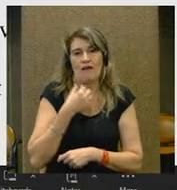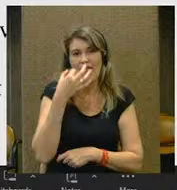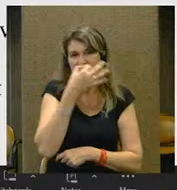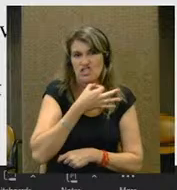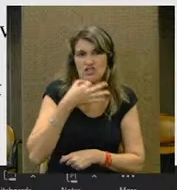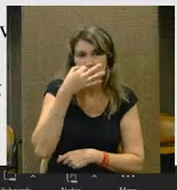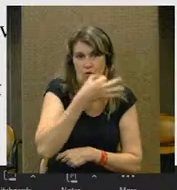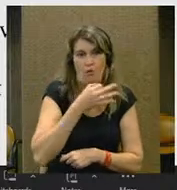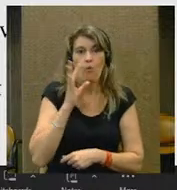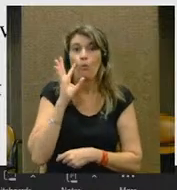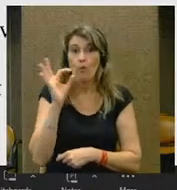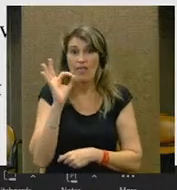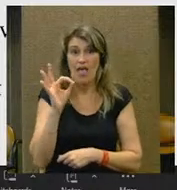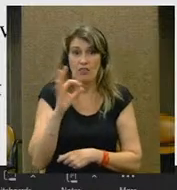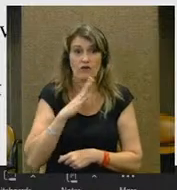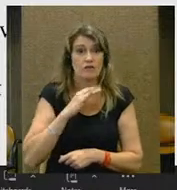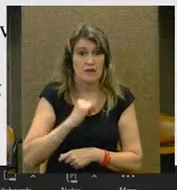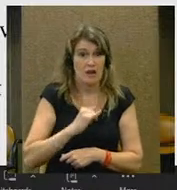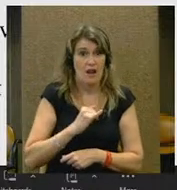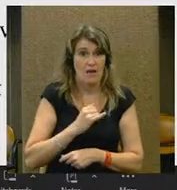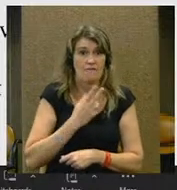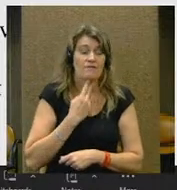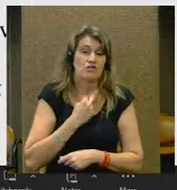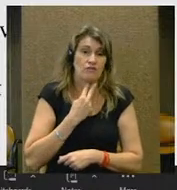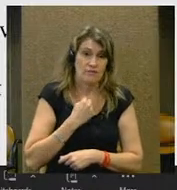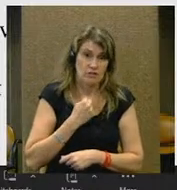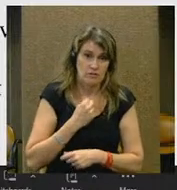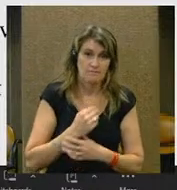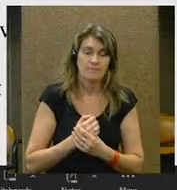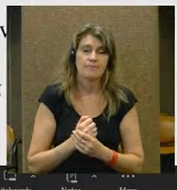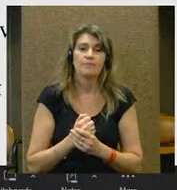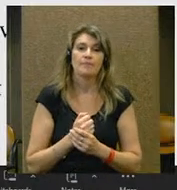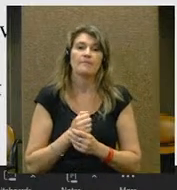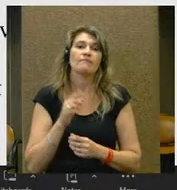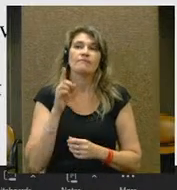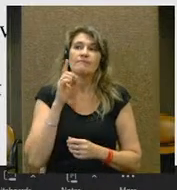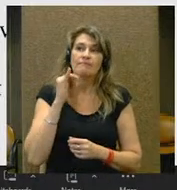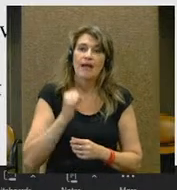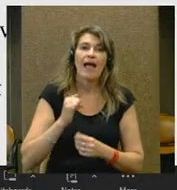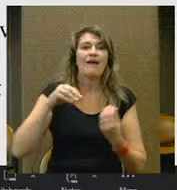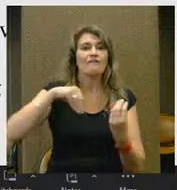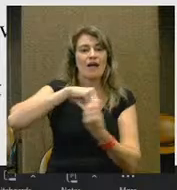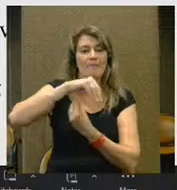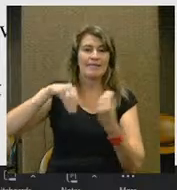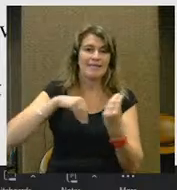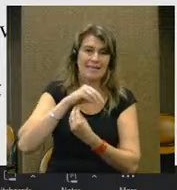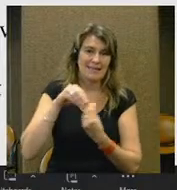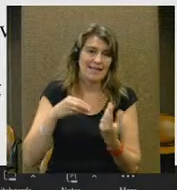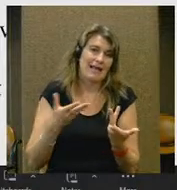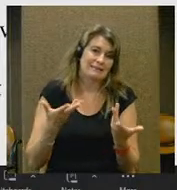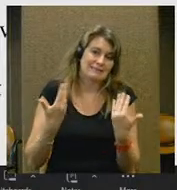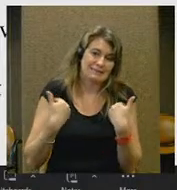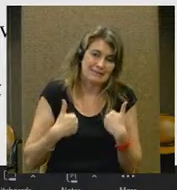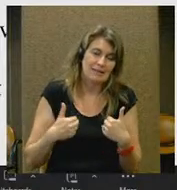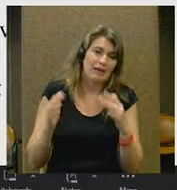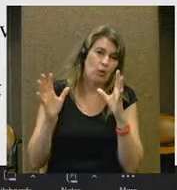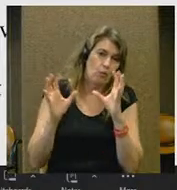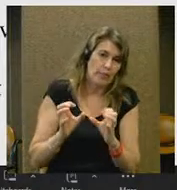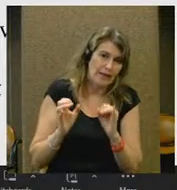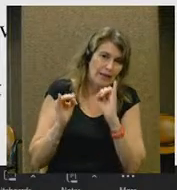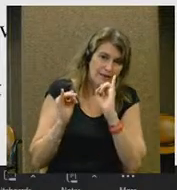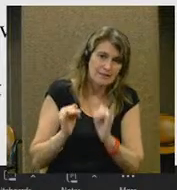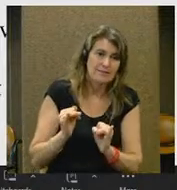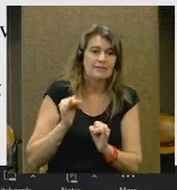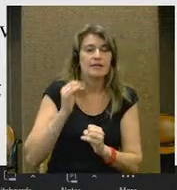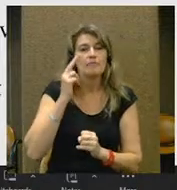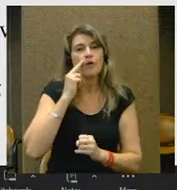these overdoses also, they obviously affect family members and other loved ones, has implications for education and employment.